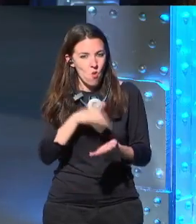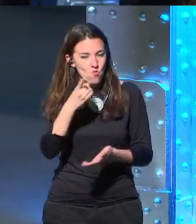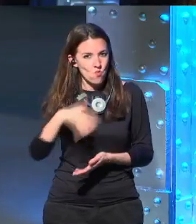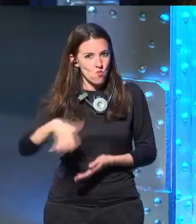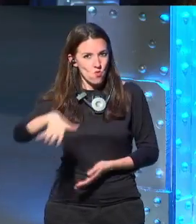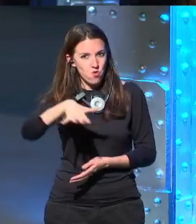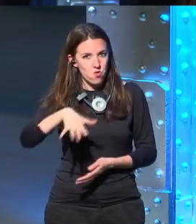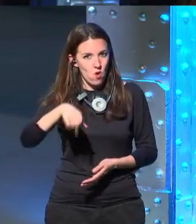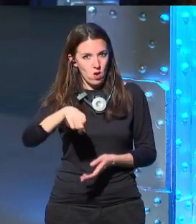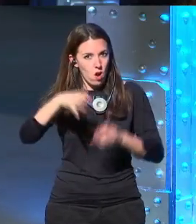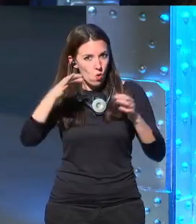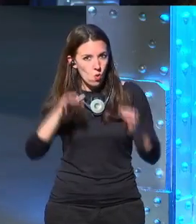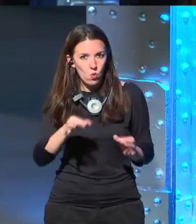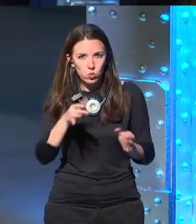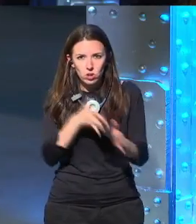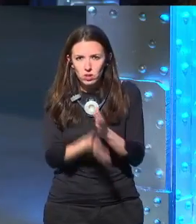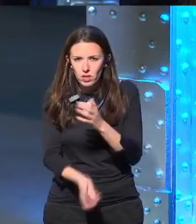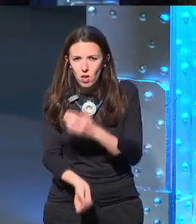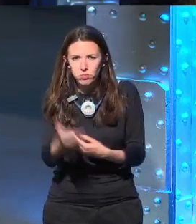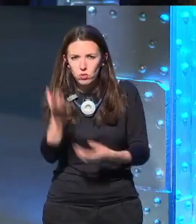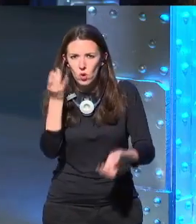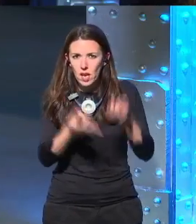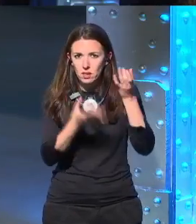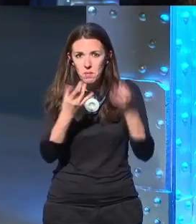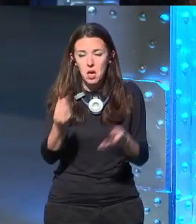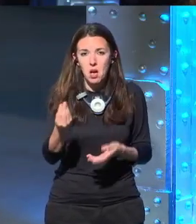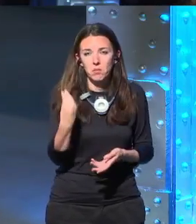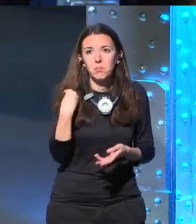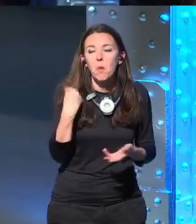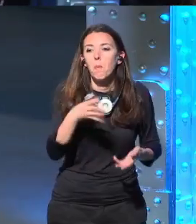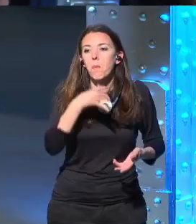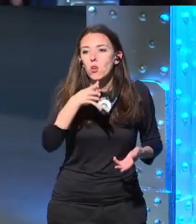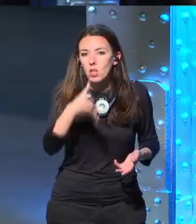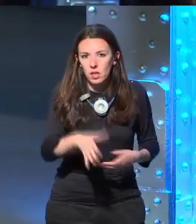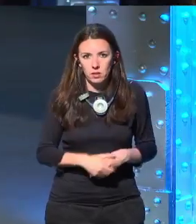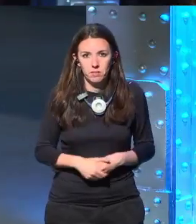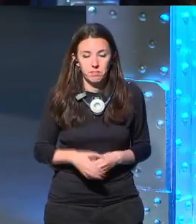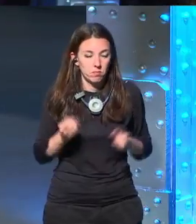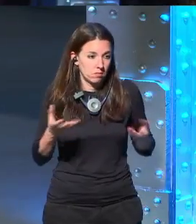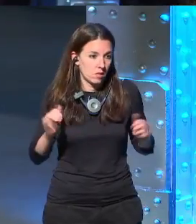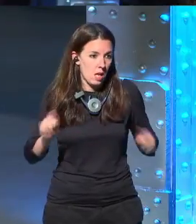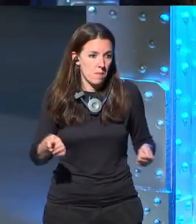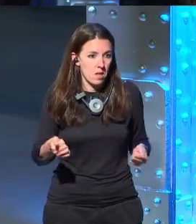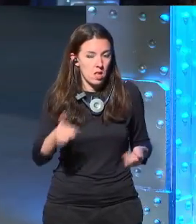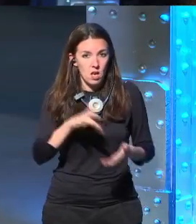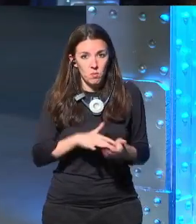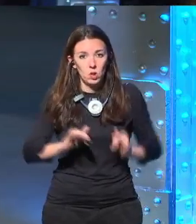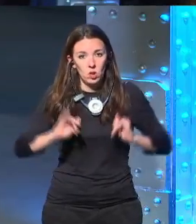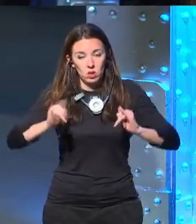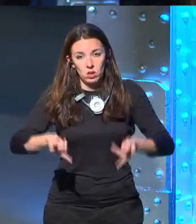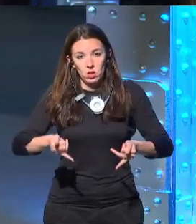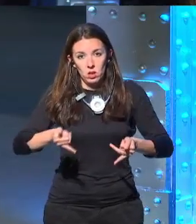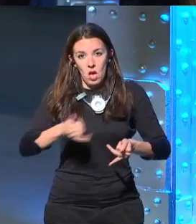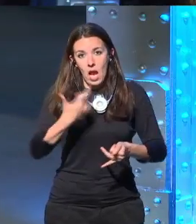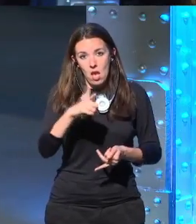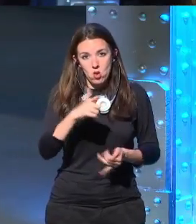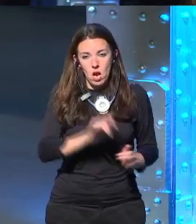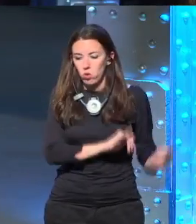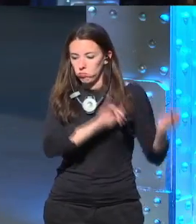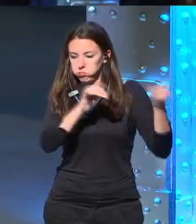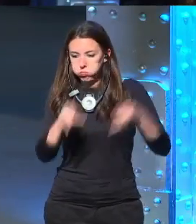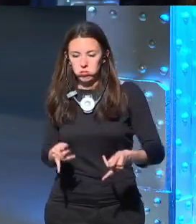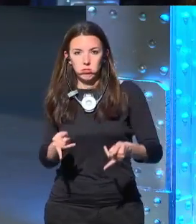of creativity. And we have to ask ourselves why. Well, we can start with Leonardo's arrival. He comes